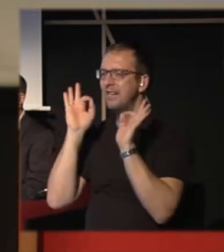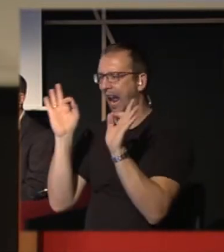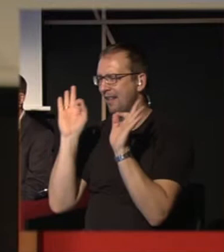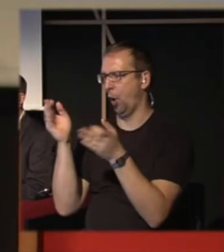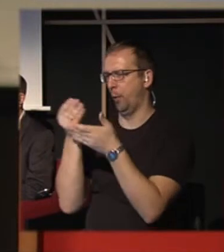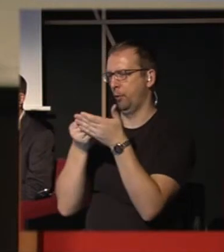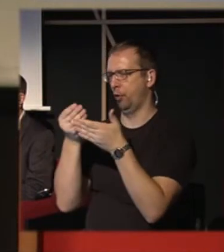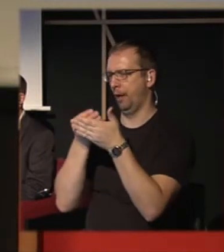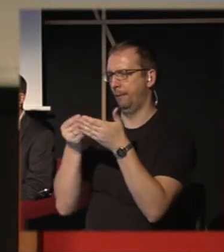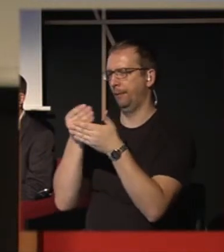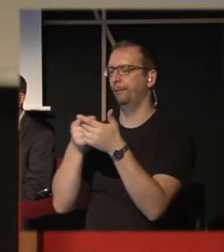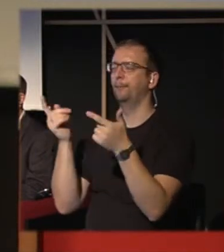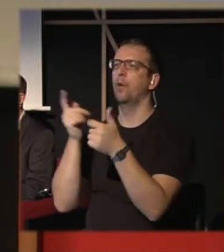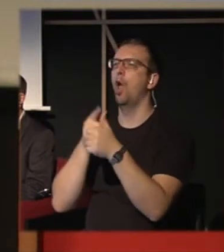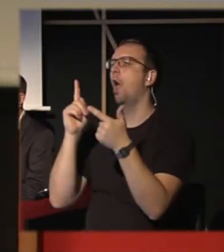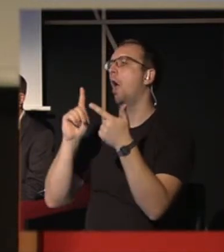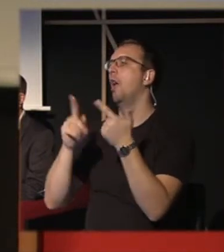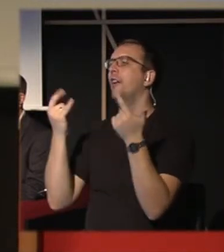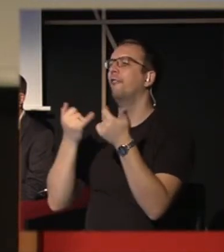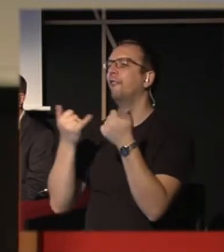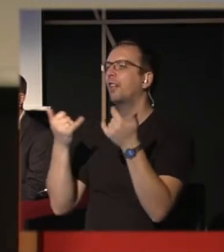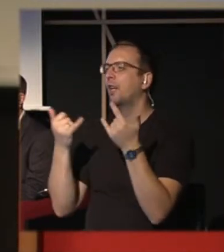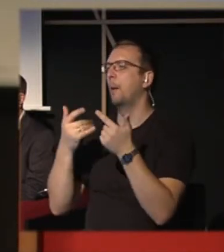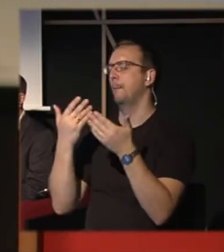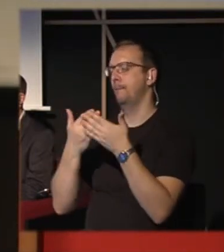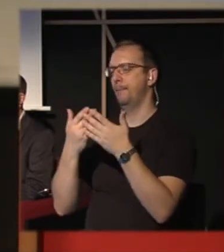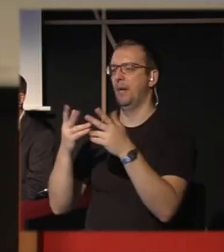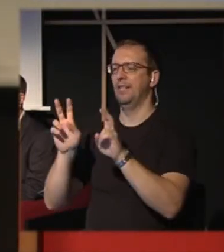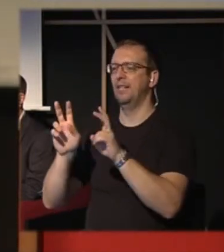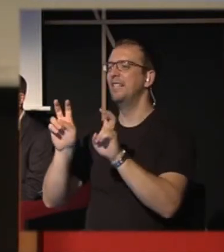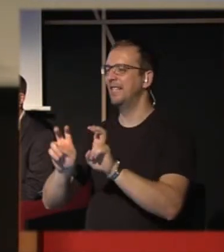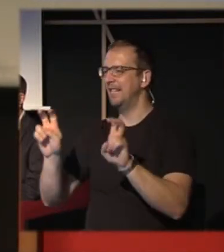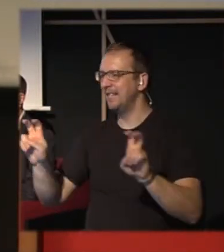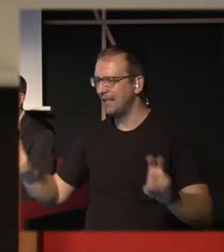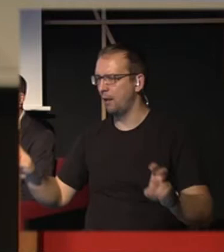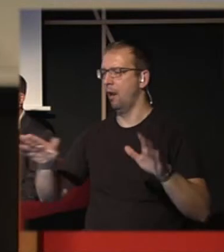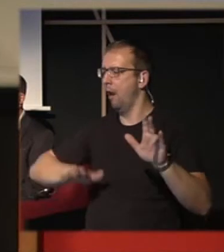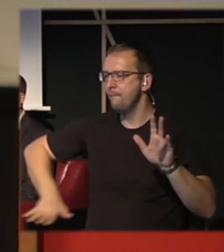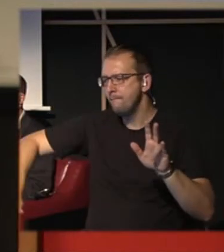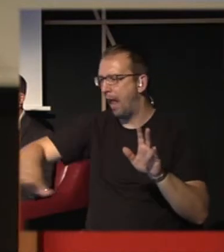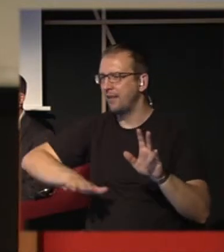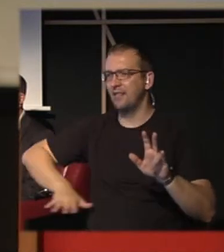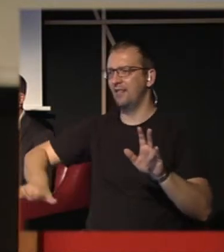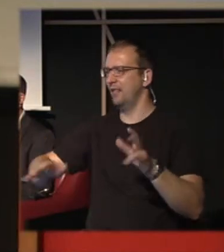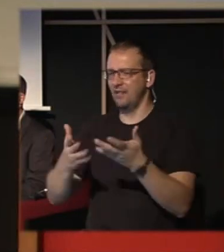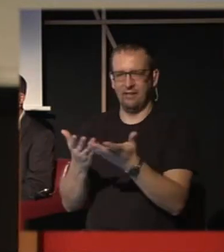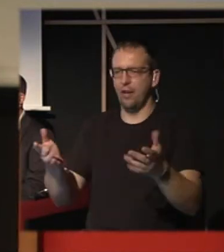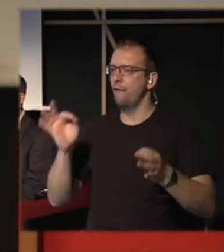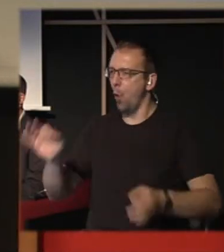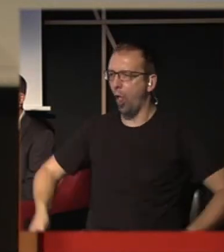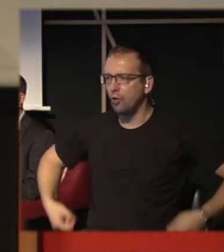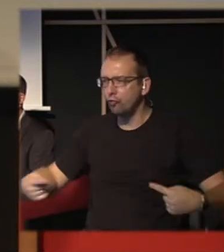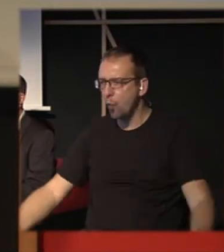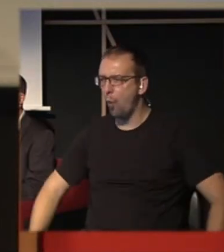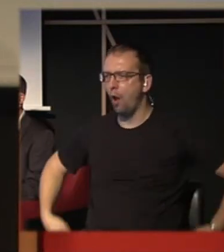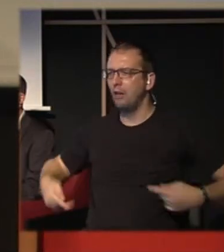a disabled fan will not have to do his application maybe 2 weeks or a month in advance, but can do it at the same time as anyone